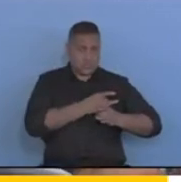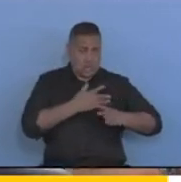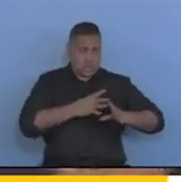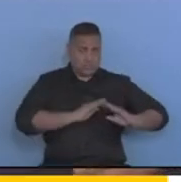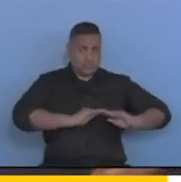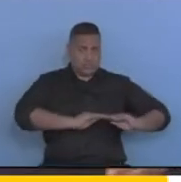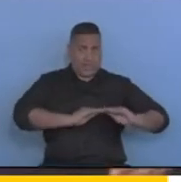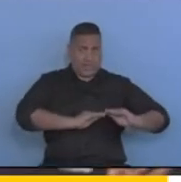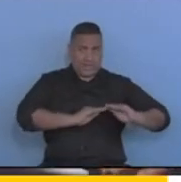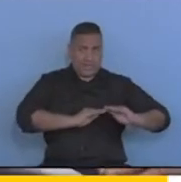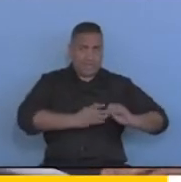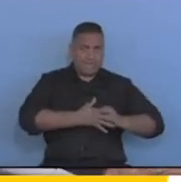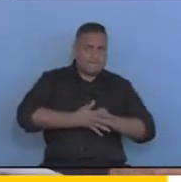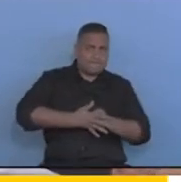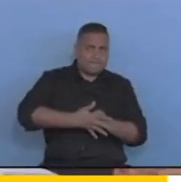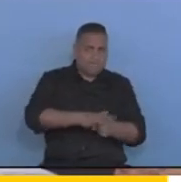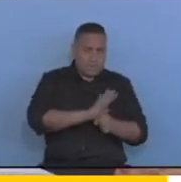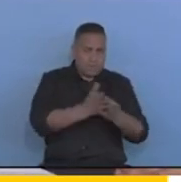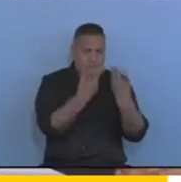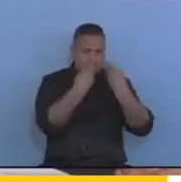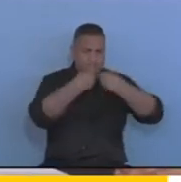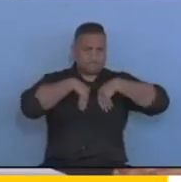of your way forward.